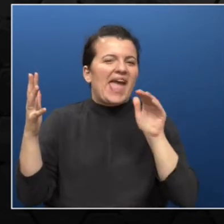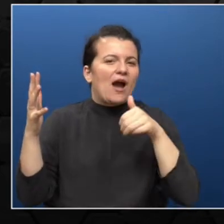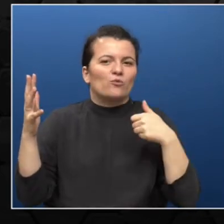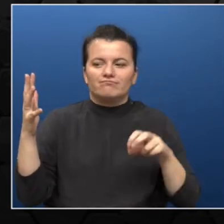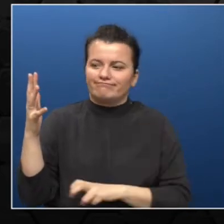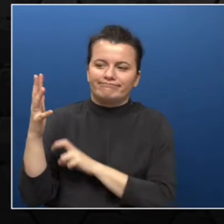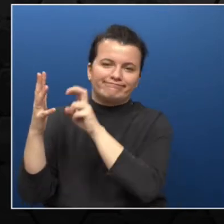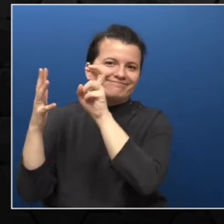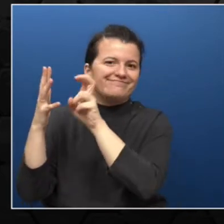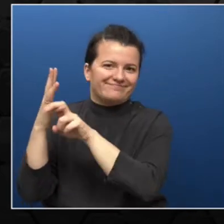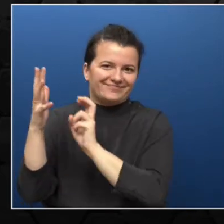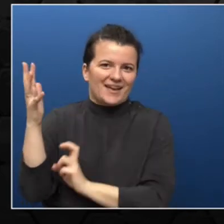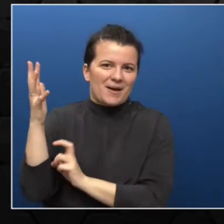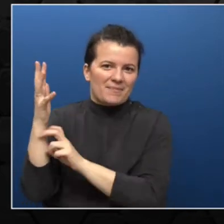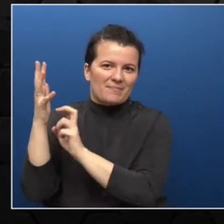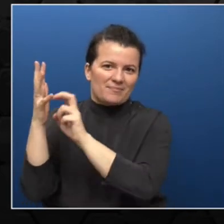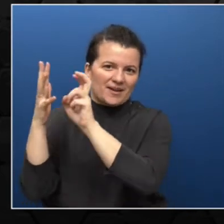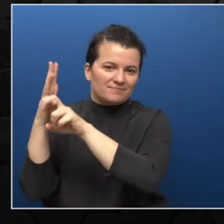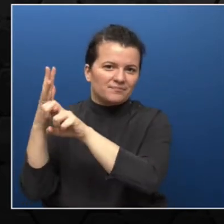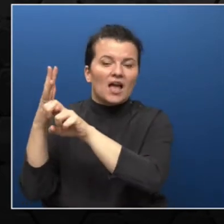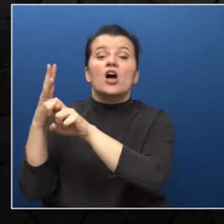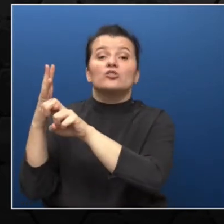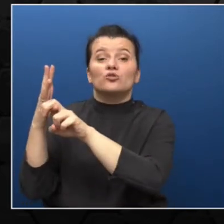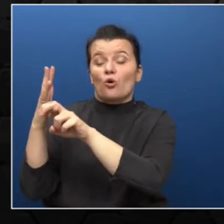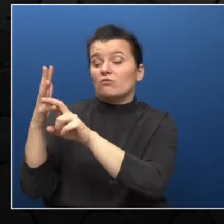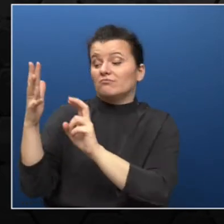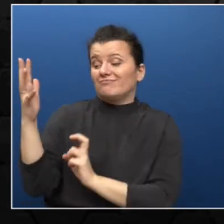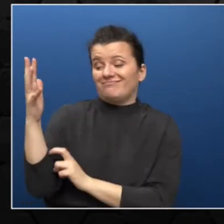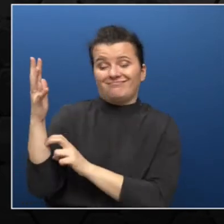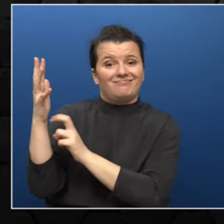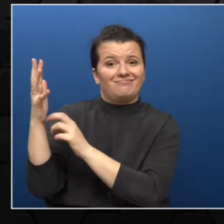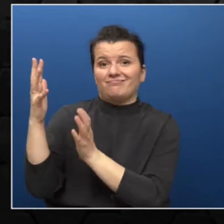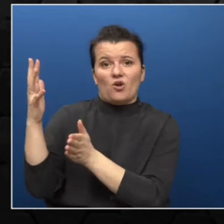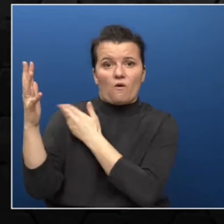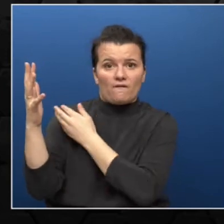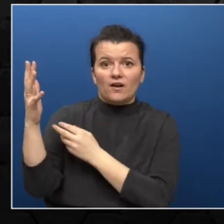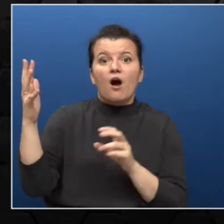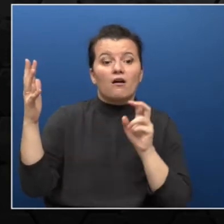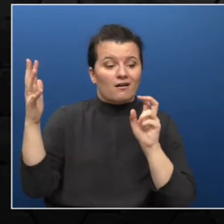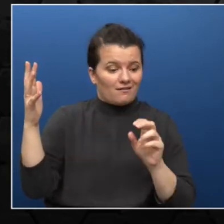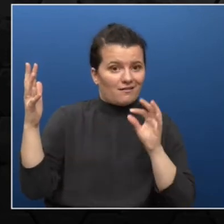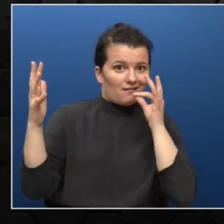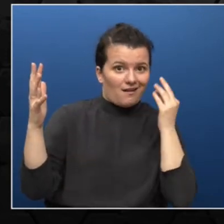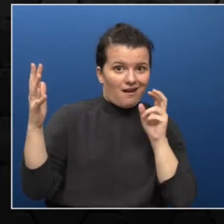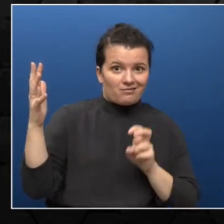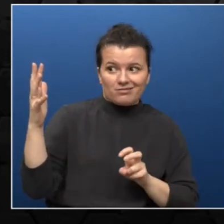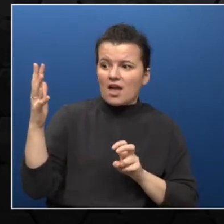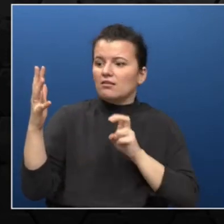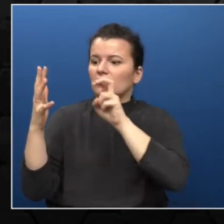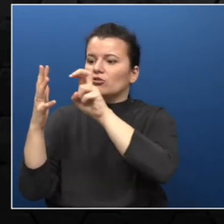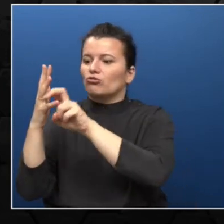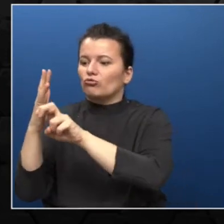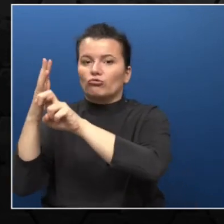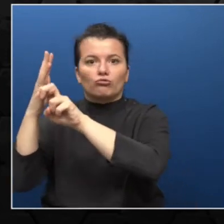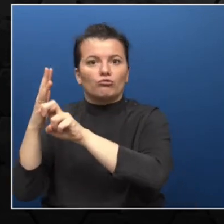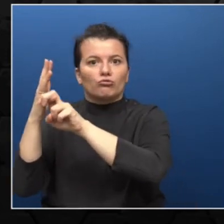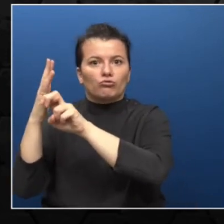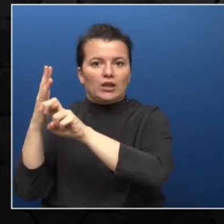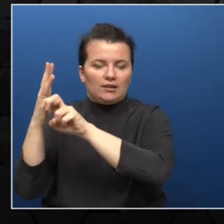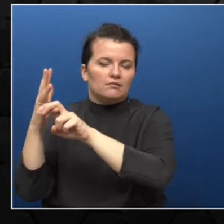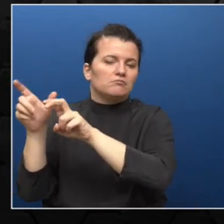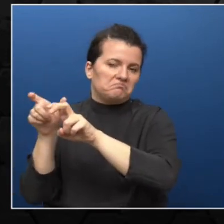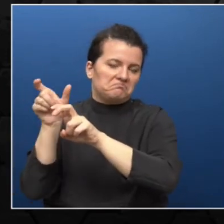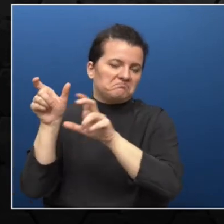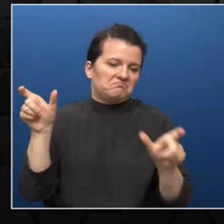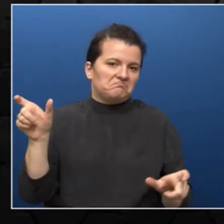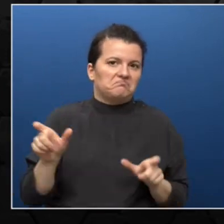So what would happen is the key phrase extraction, and these would be the dog climbed and up a tree. So what